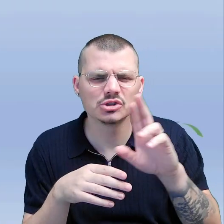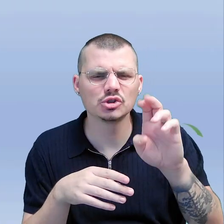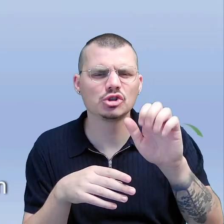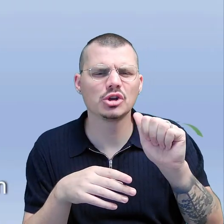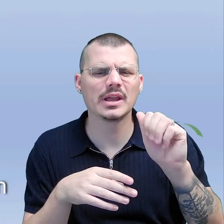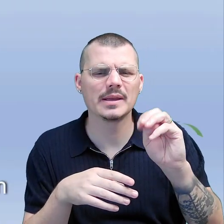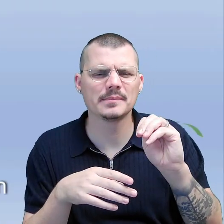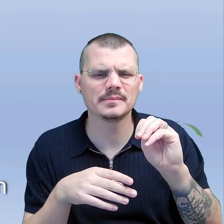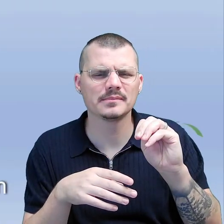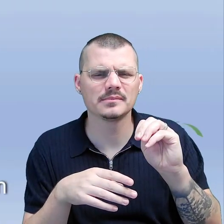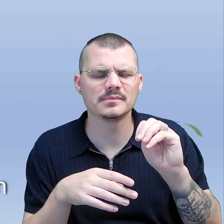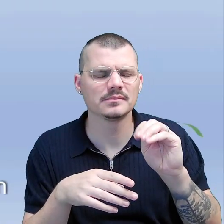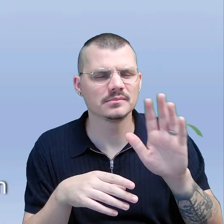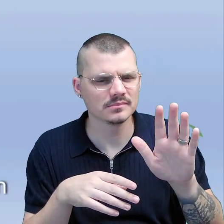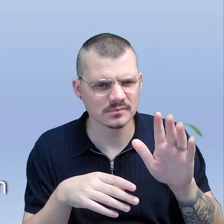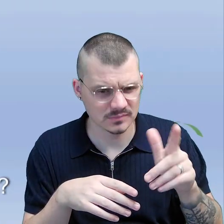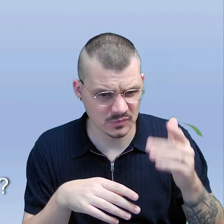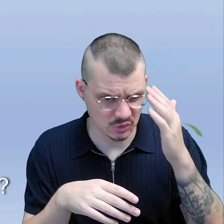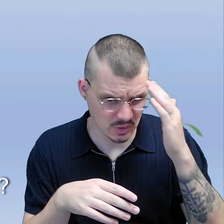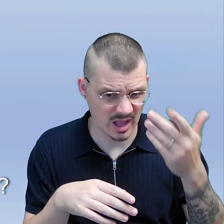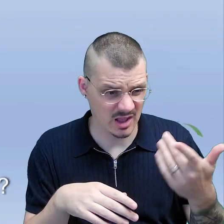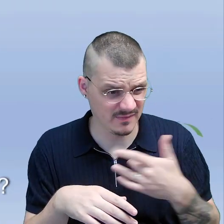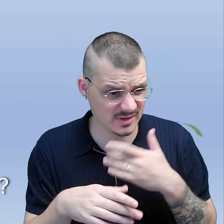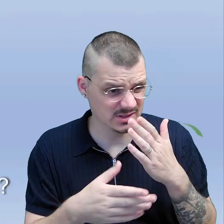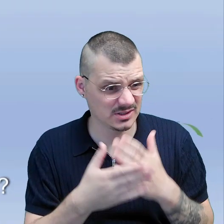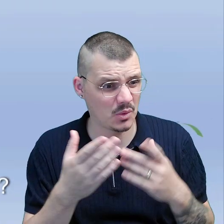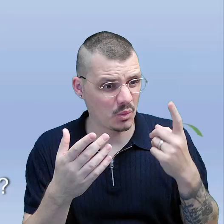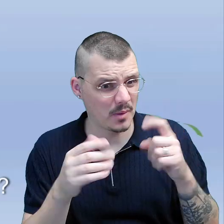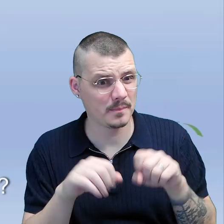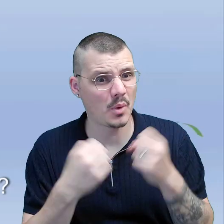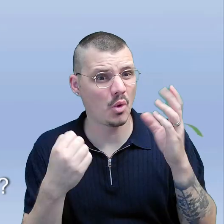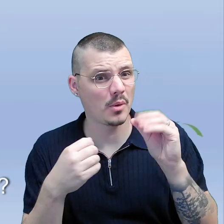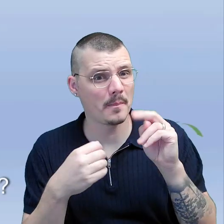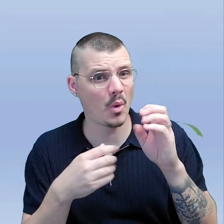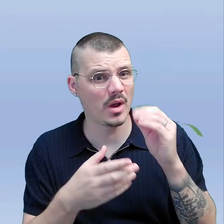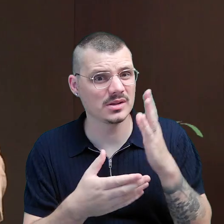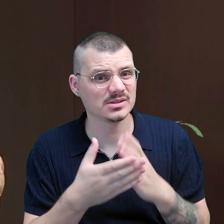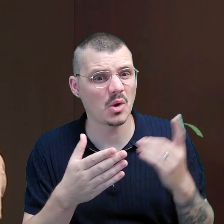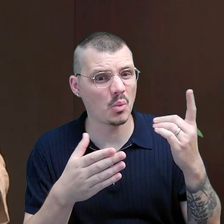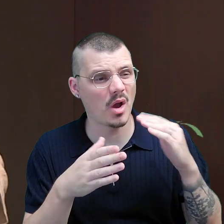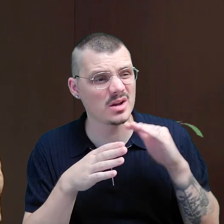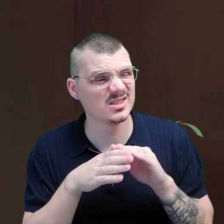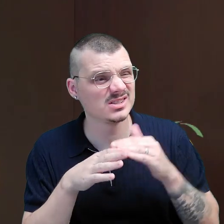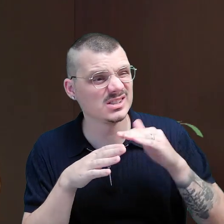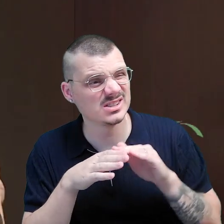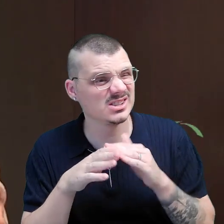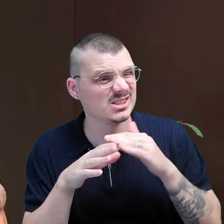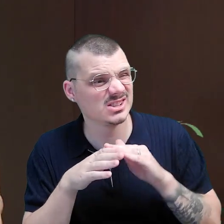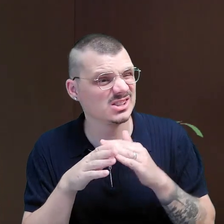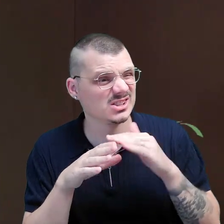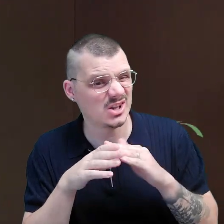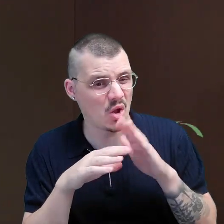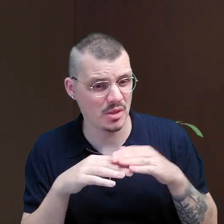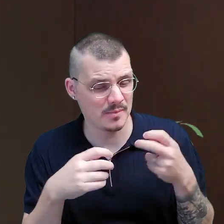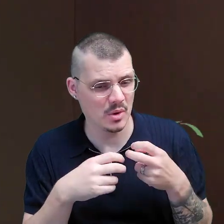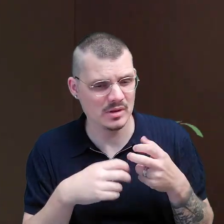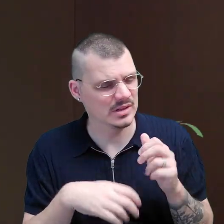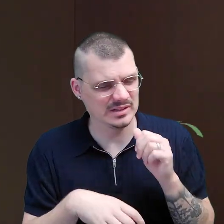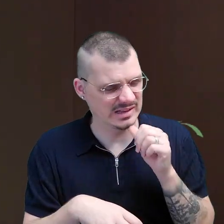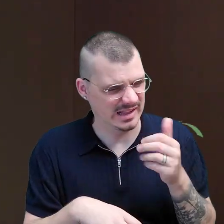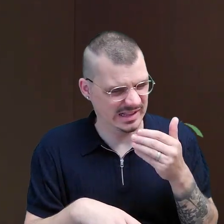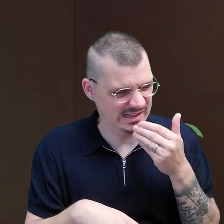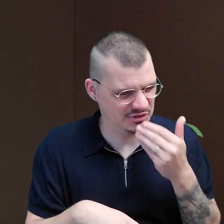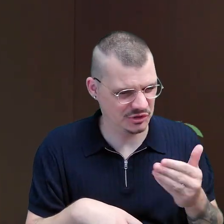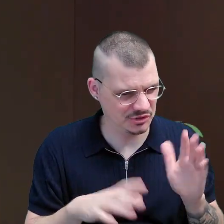it." What does it feel like to have a broken bone and have somebody massage it? It's not a good thing, not a good thing.